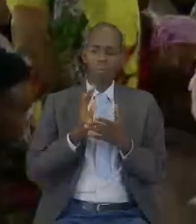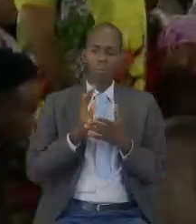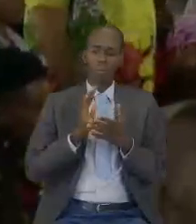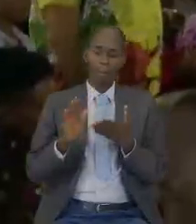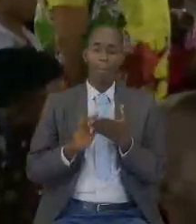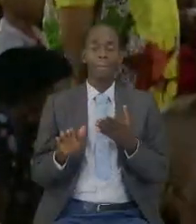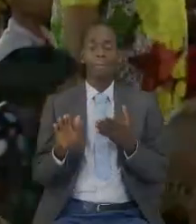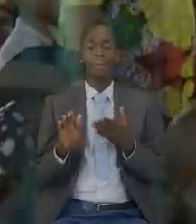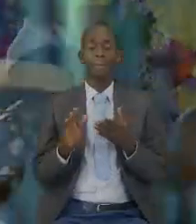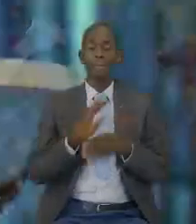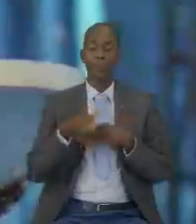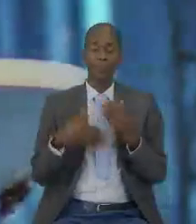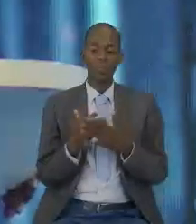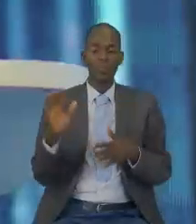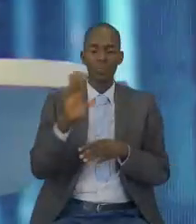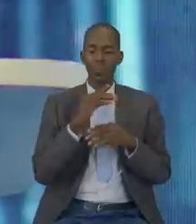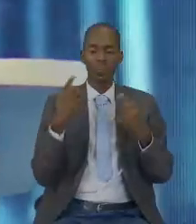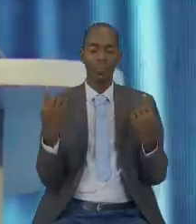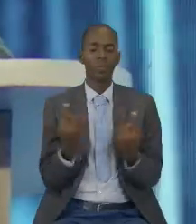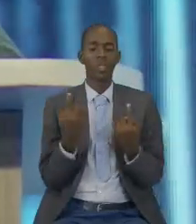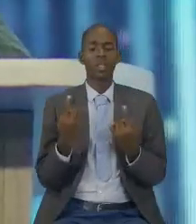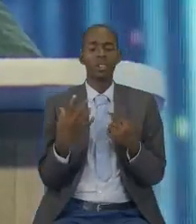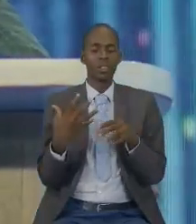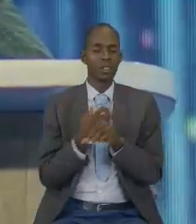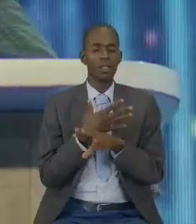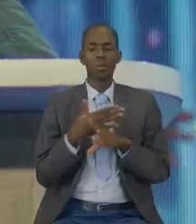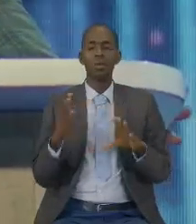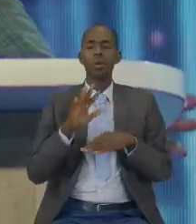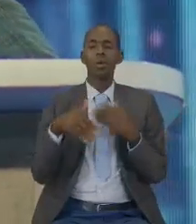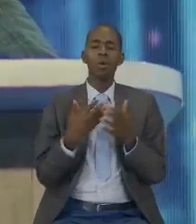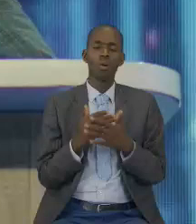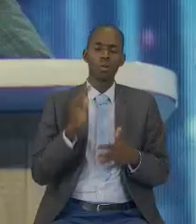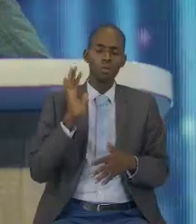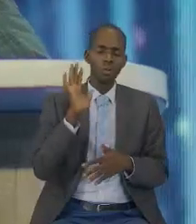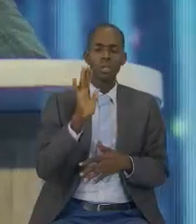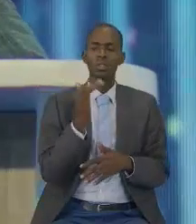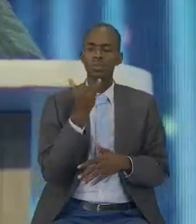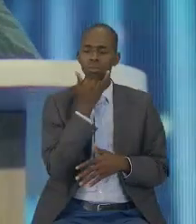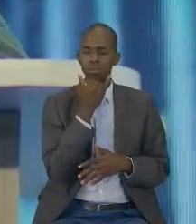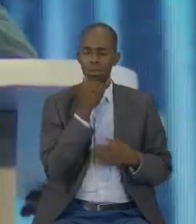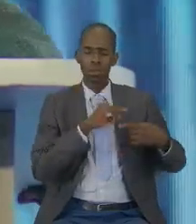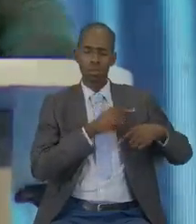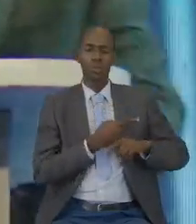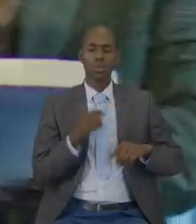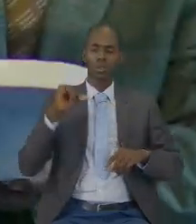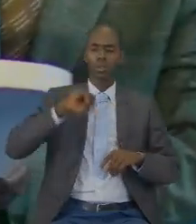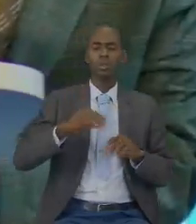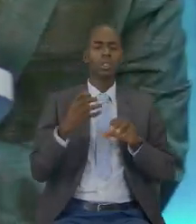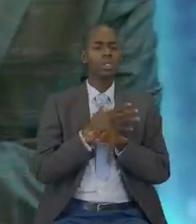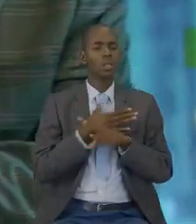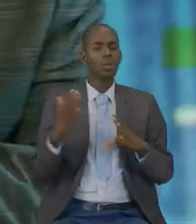Forgive all their sins. Take away all their guilt, all the condemnation. Take away. Let